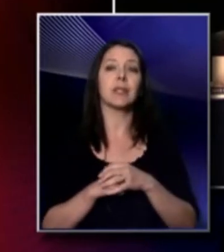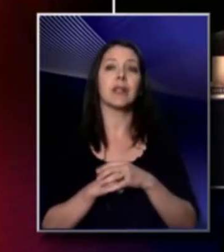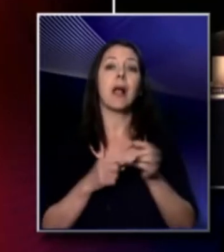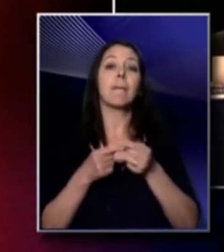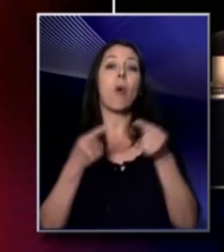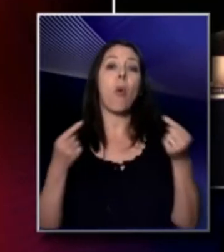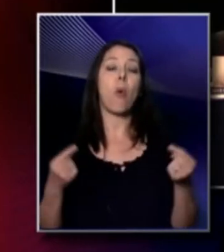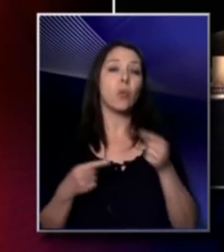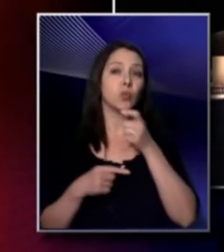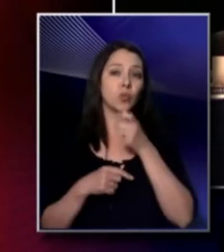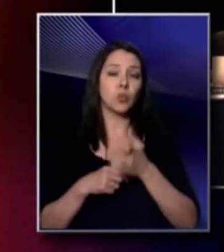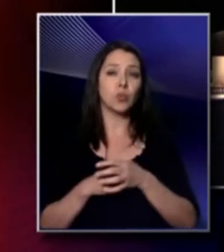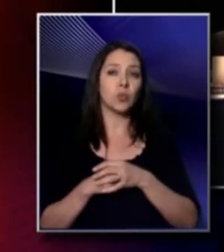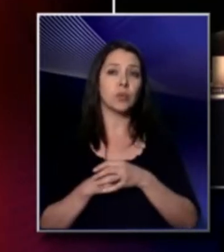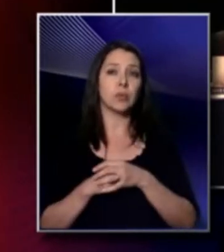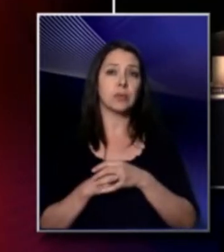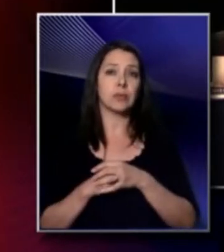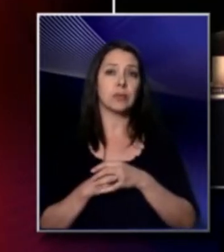Opposed?